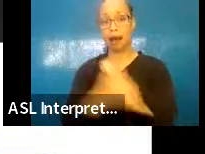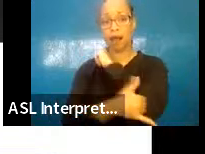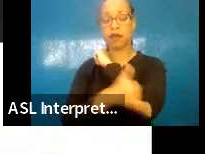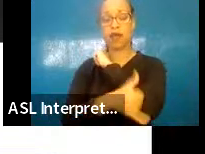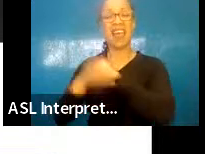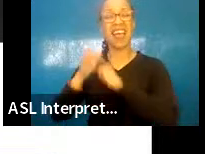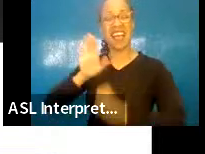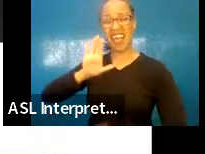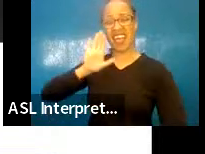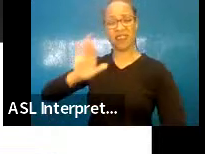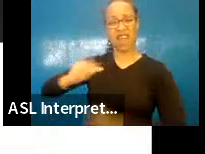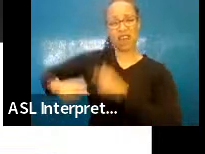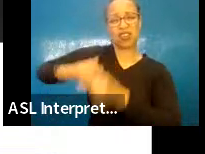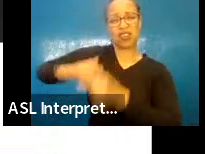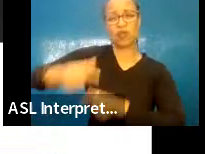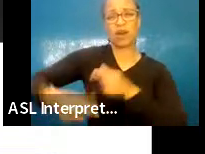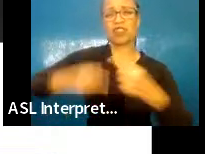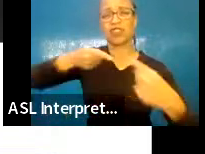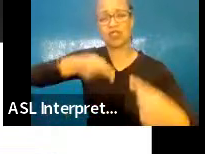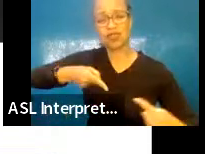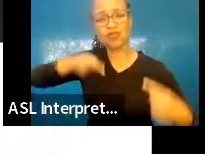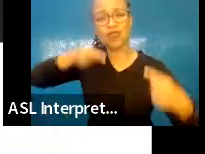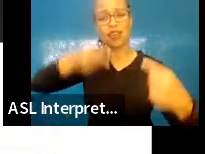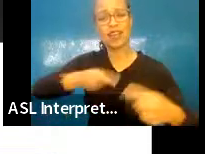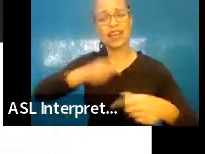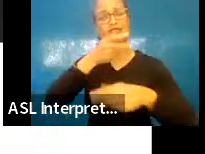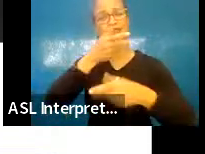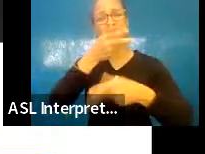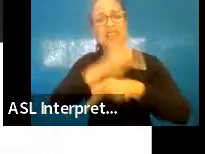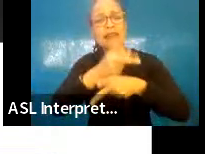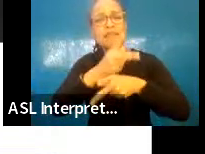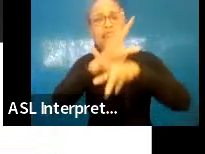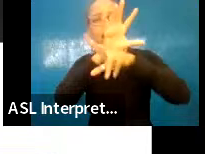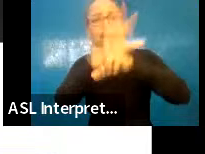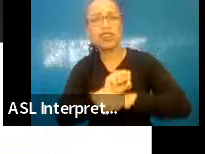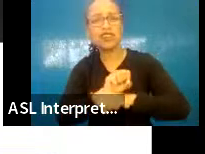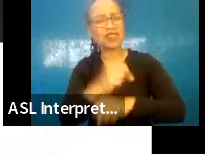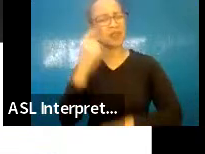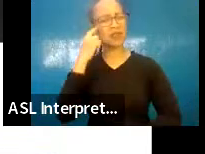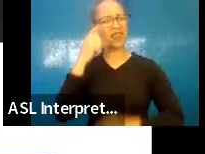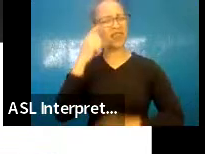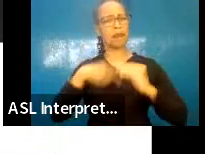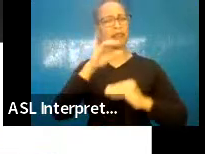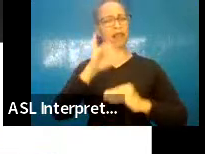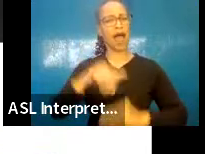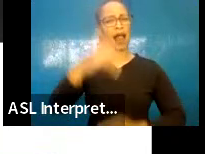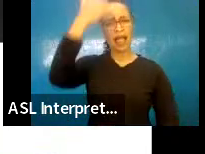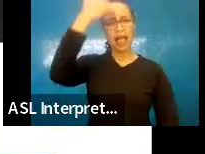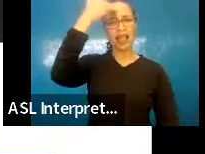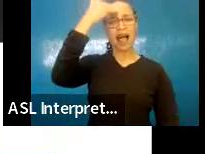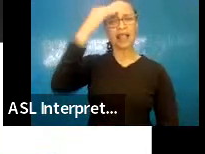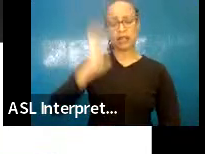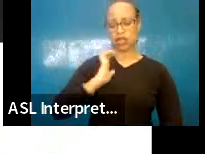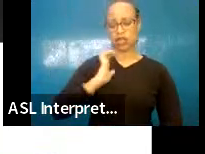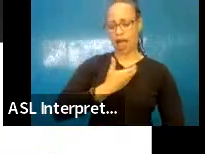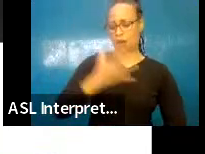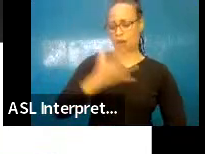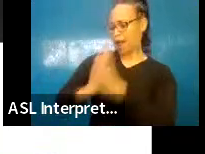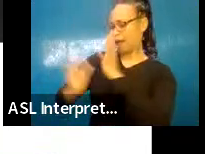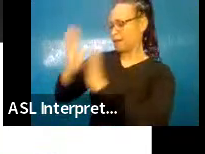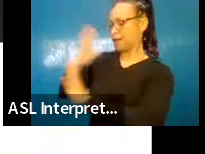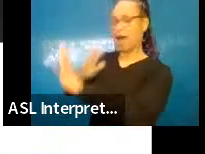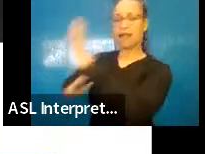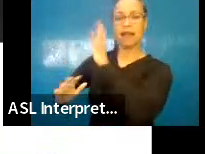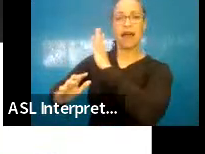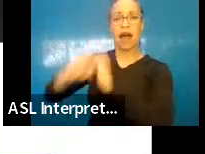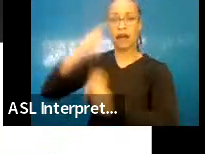language and some of their traditions. And so as we think about traditions tonight, we also acknowledge all of our ancestors. As a person of African descent, and I